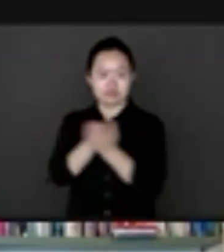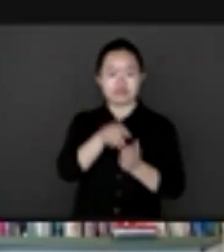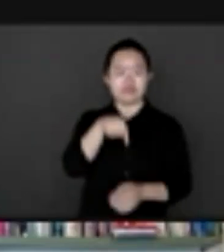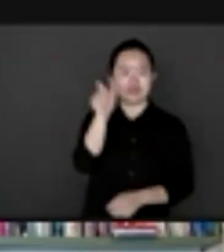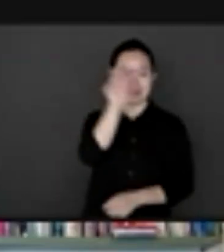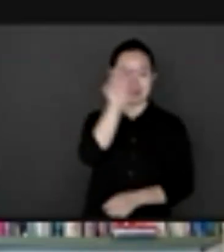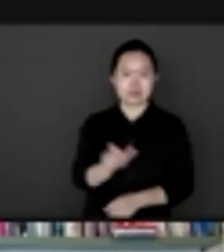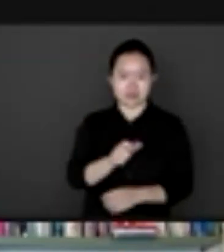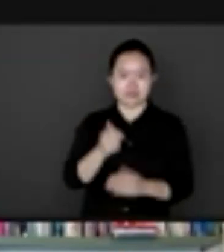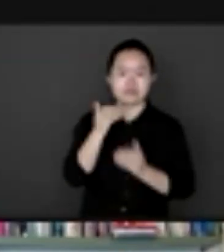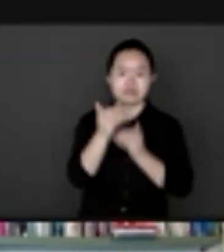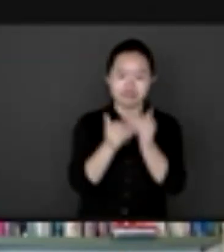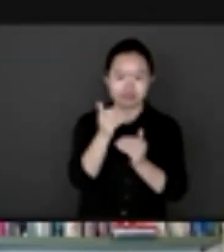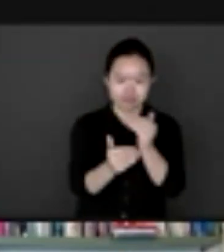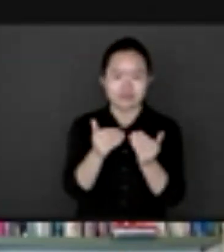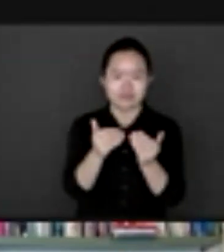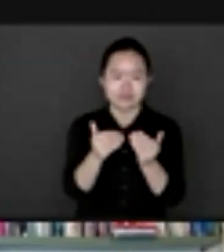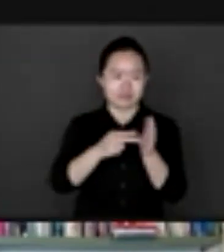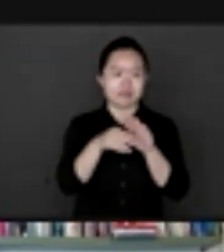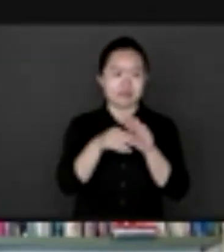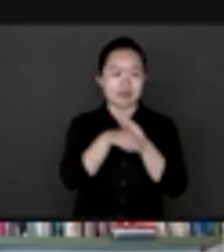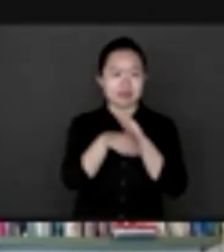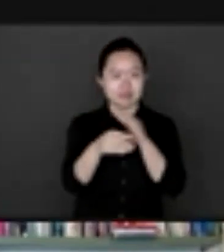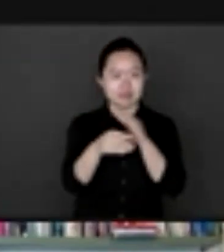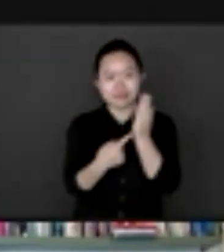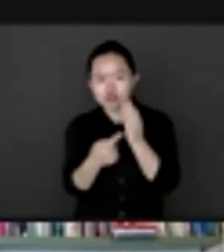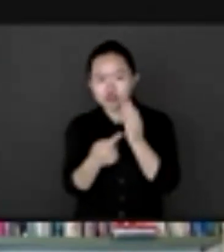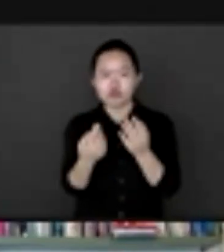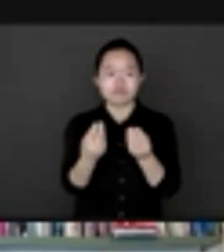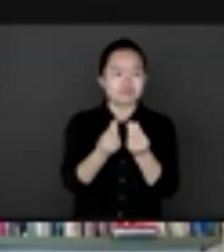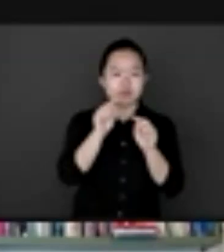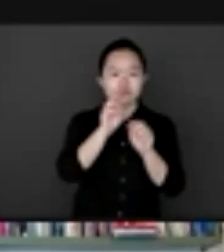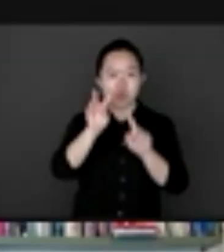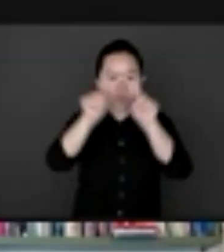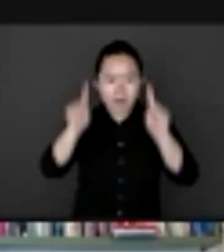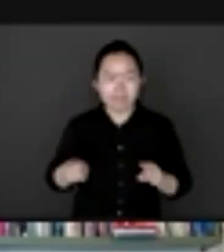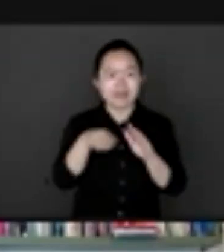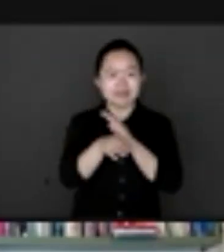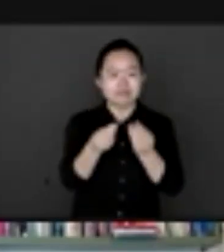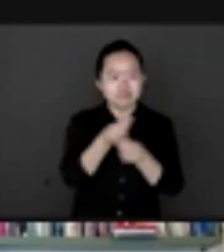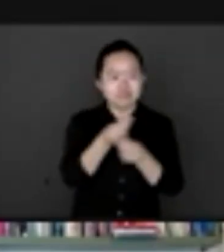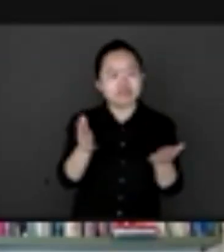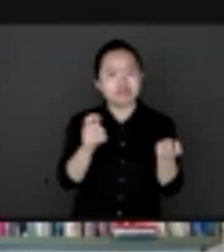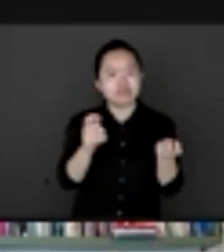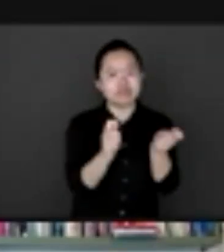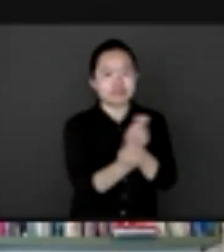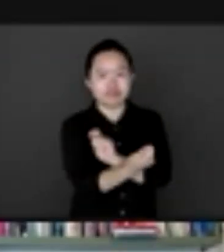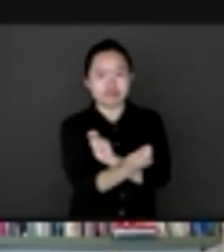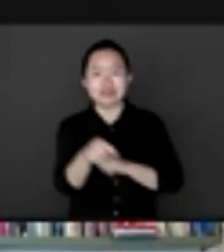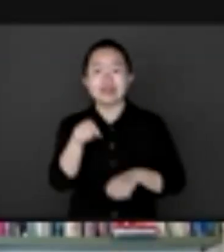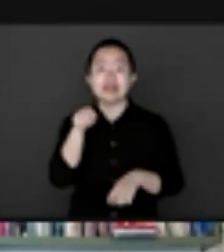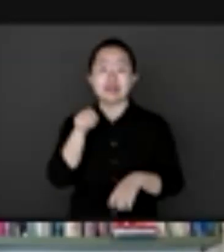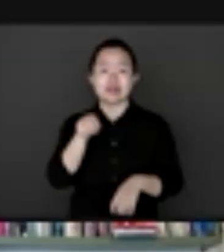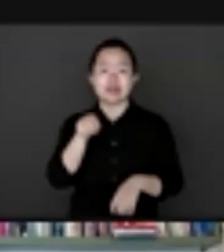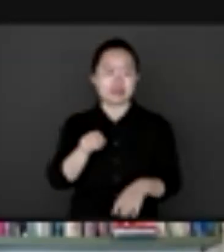Italia. This joint initiative supports over 23,000 public entities, public bodies, and their suppliers, aiming